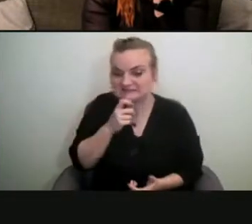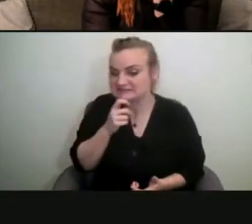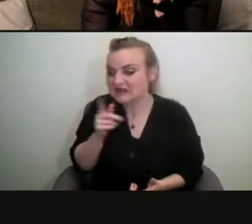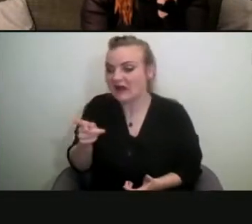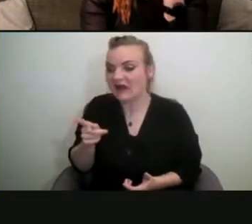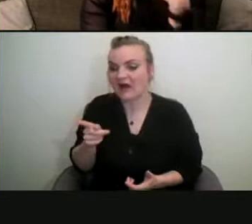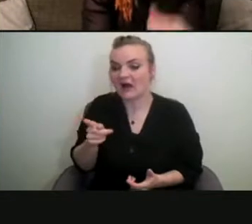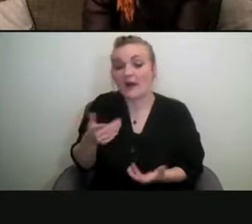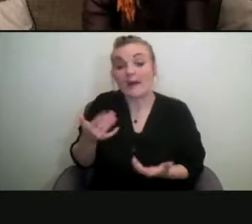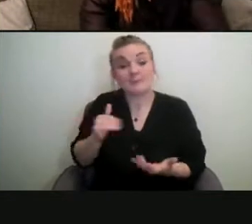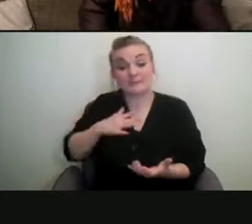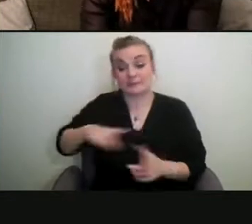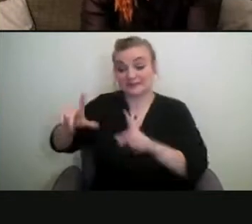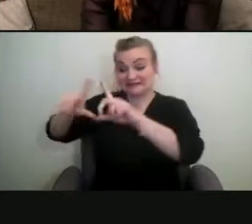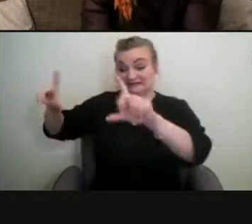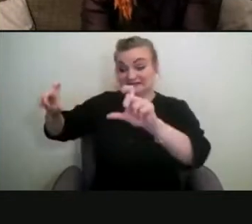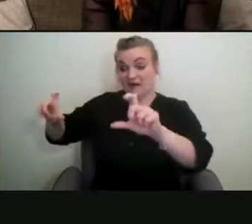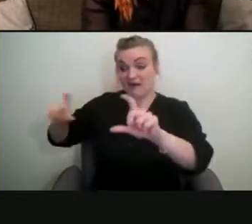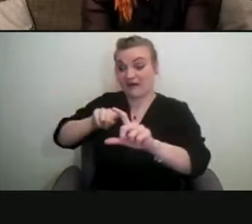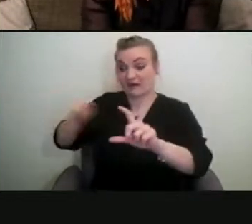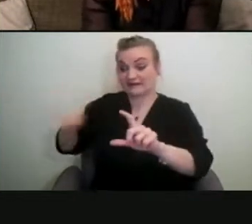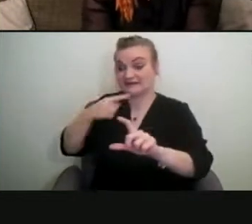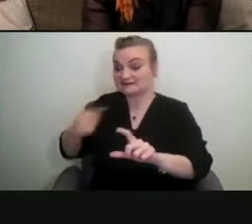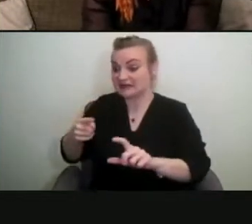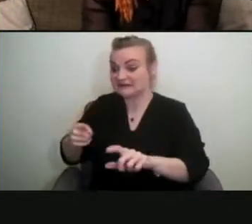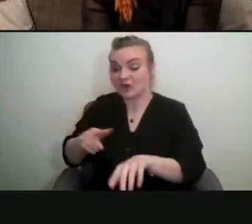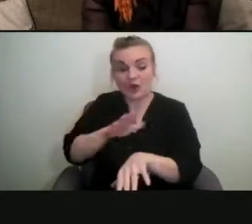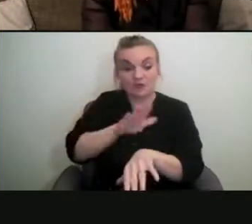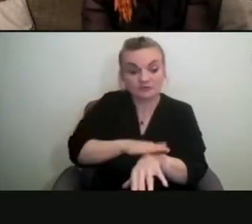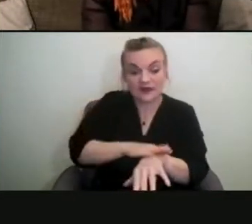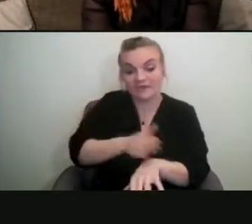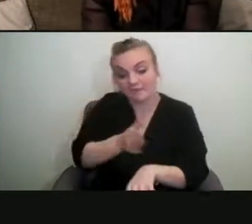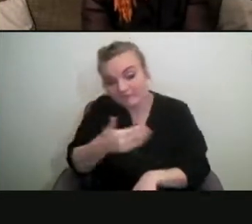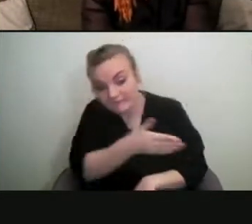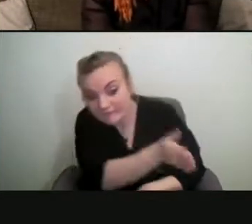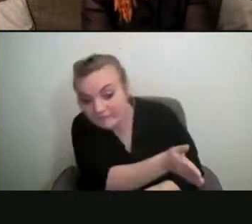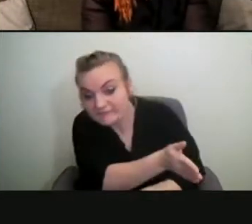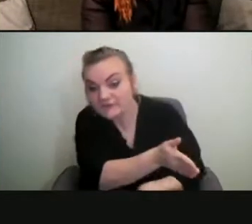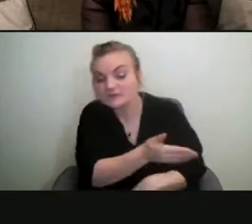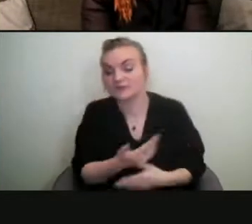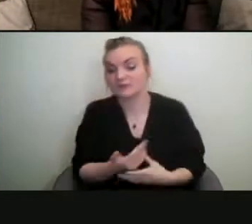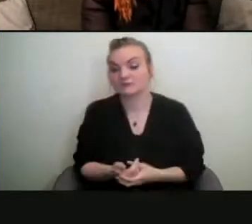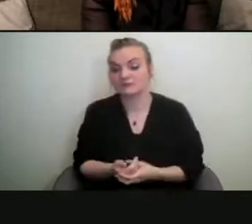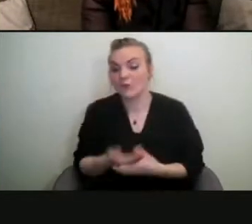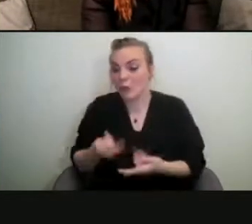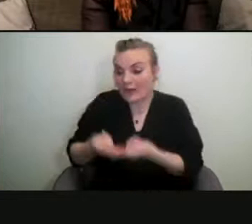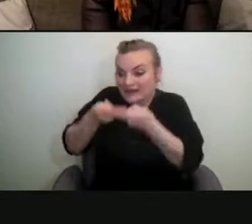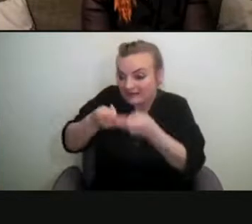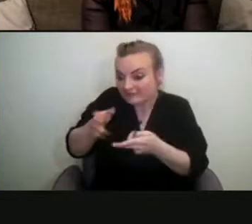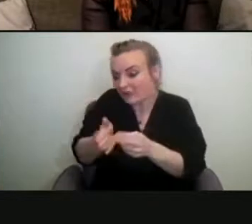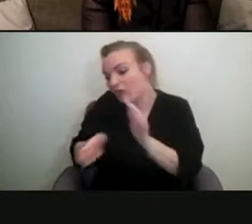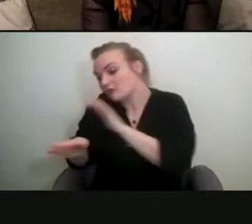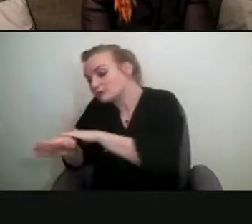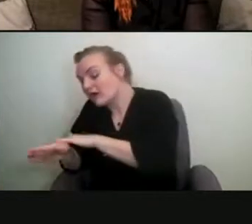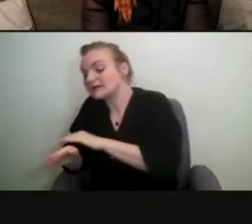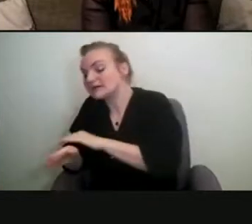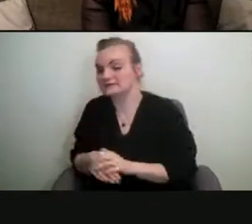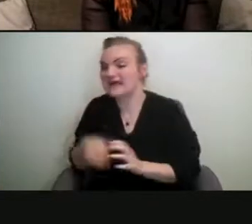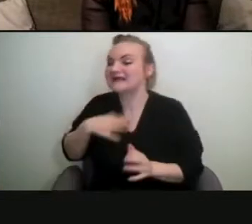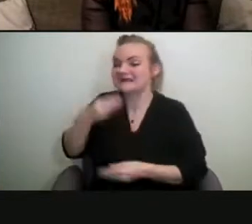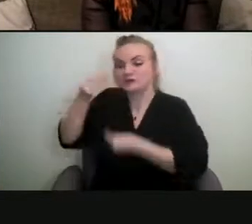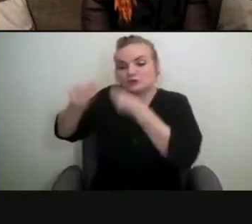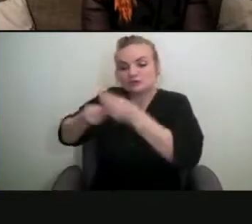music library in front at right, or in front at left. And other barrier that